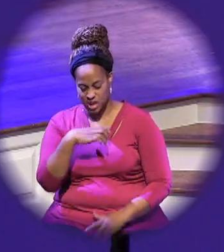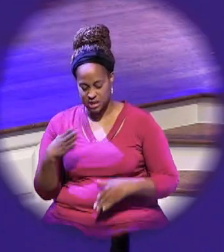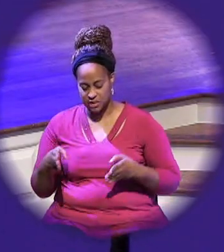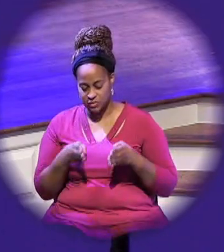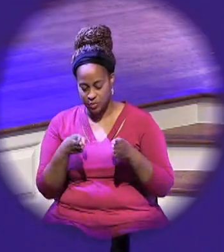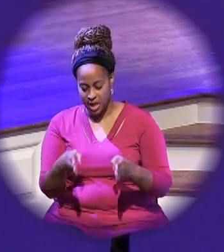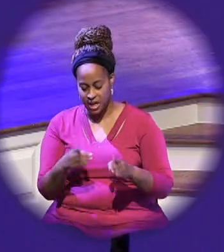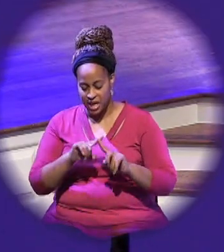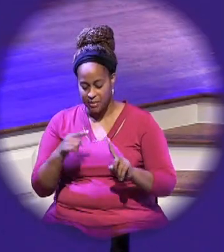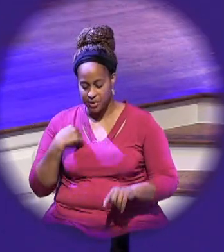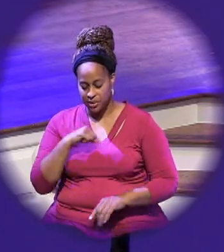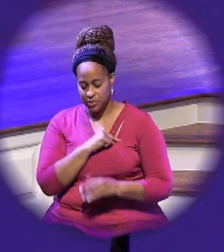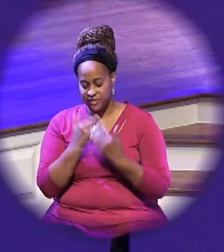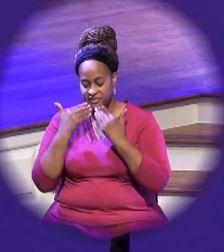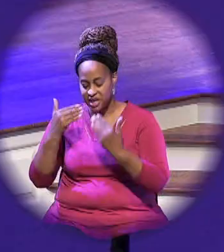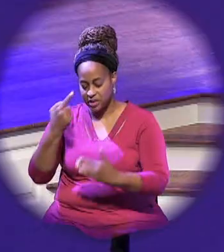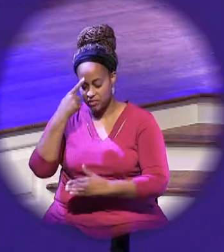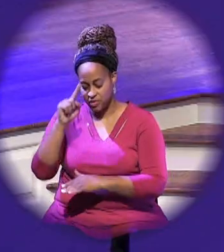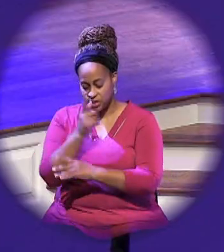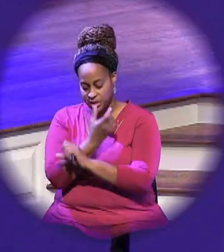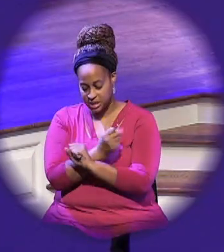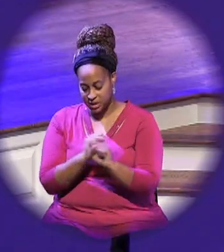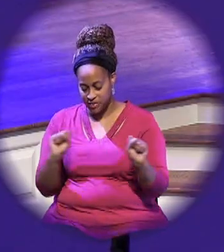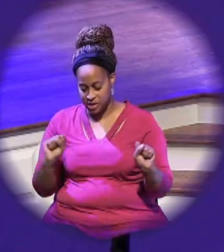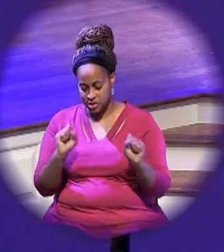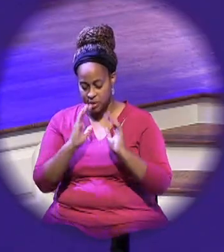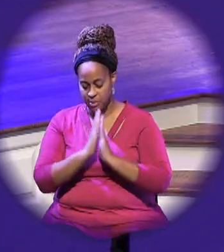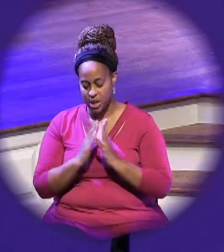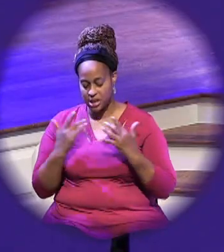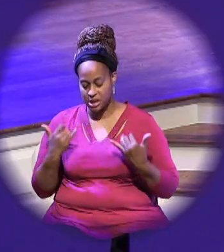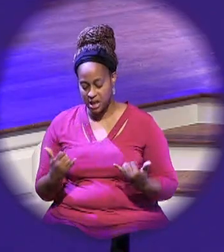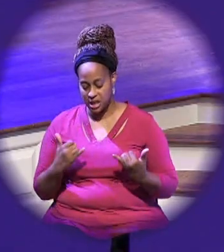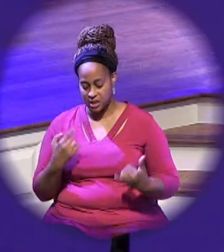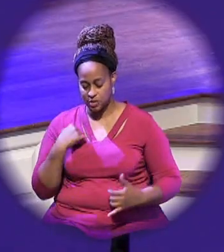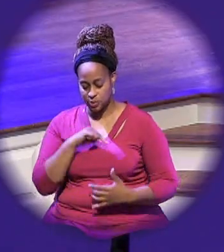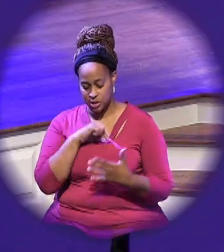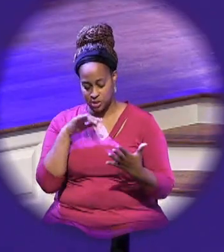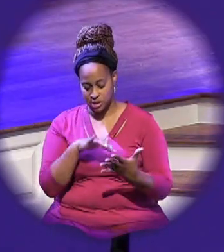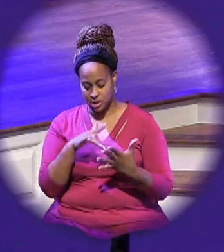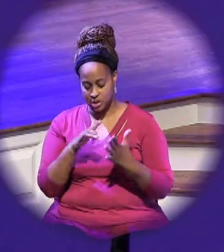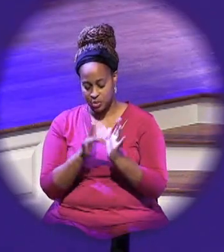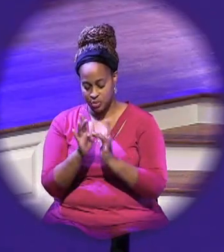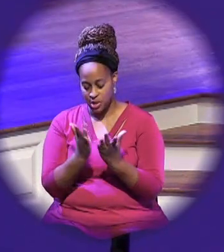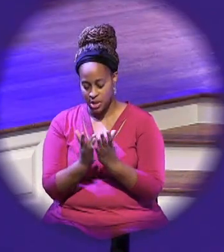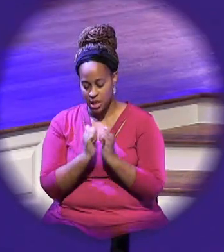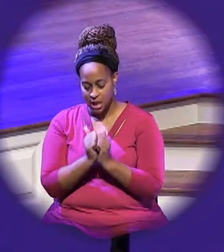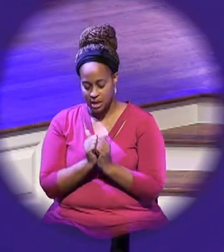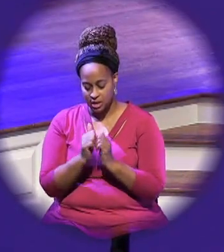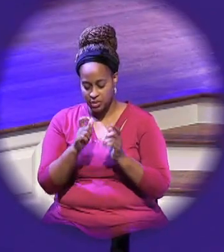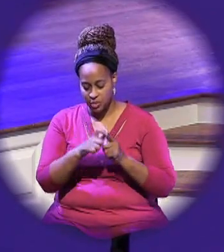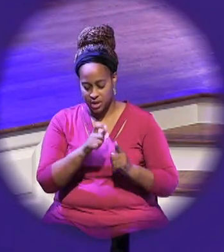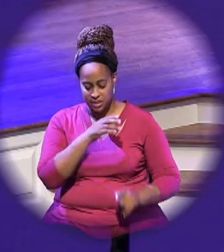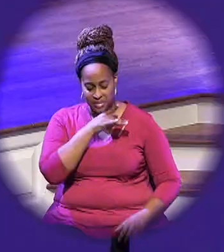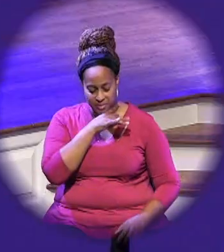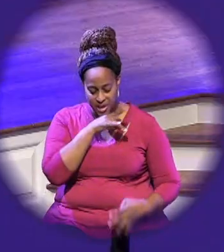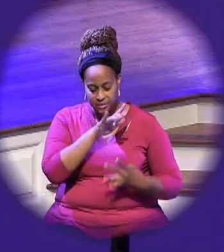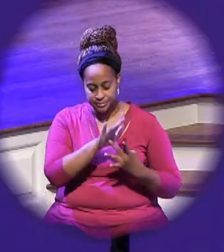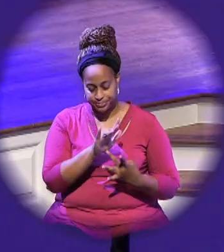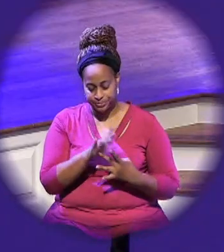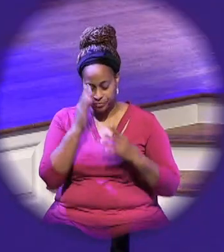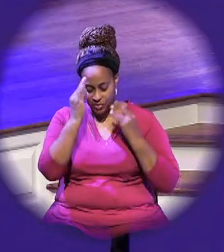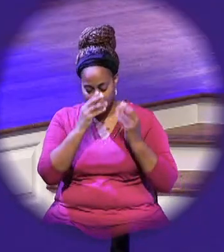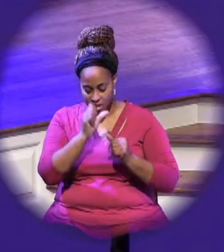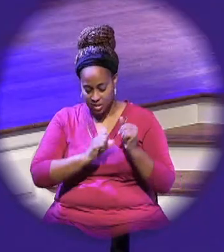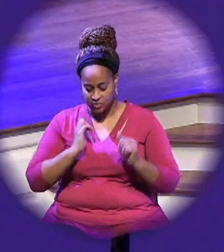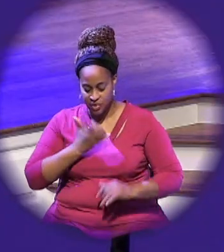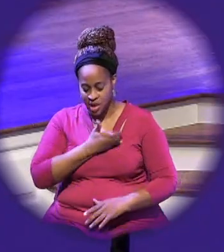ways. But we thank you for that salvation. So Lord, we pray today as we study your word together that the words of my mouth and the meditation of each